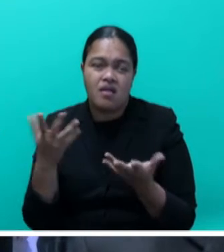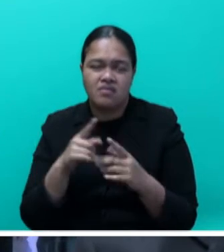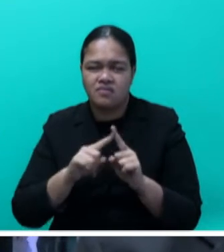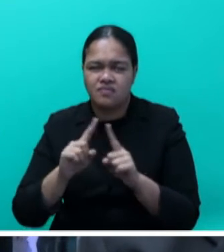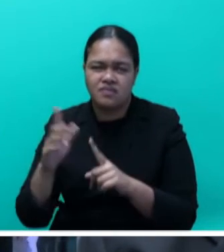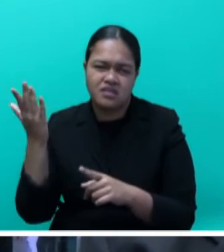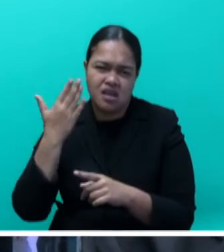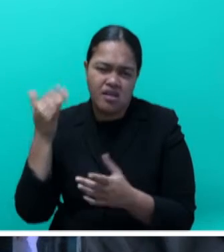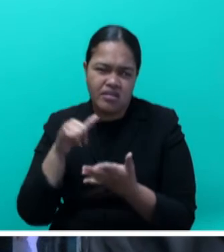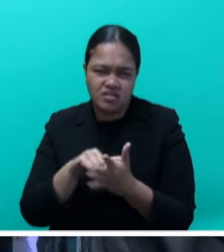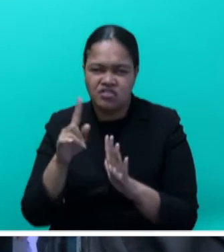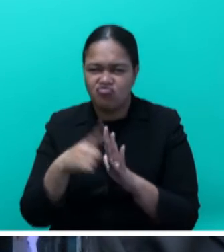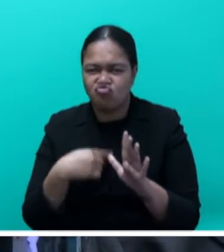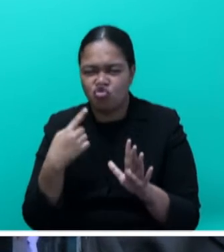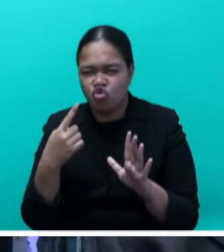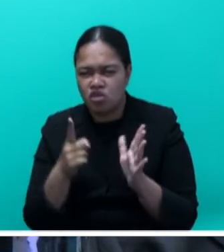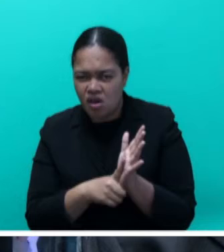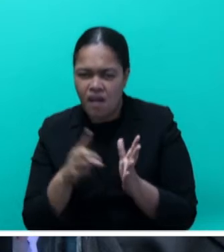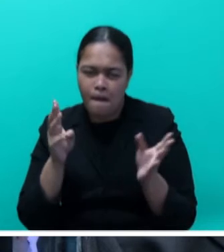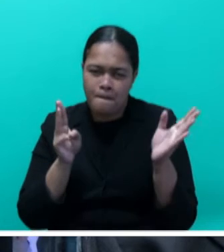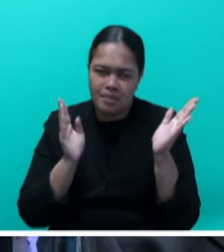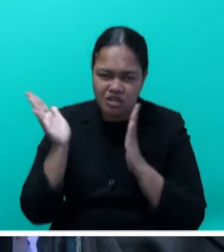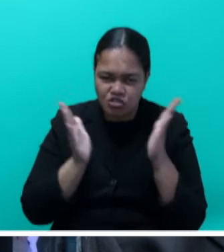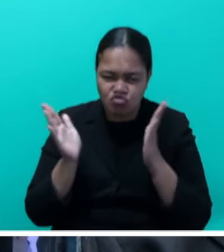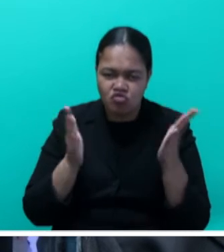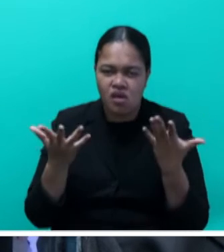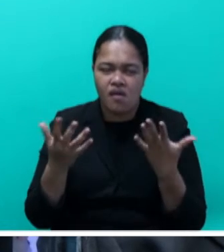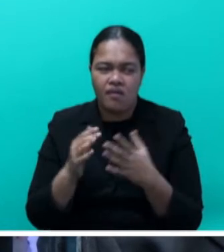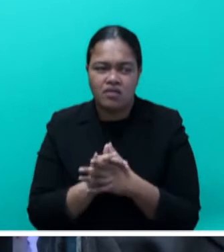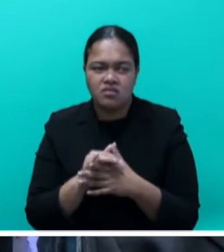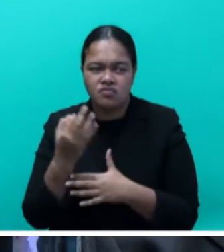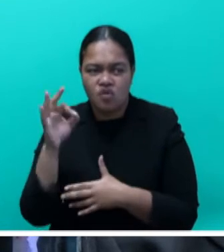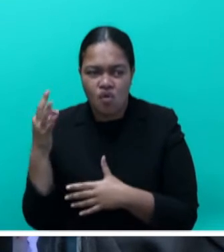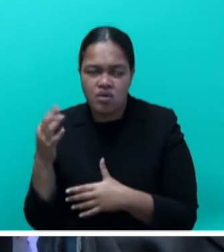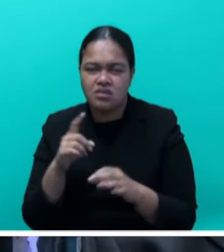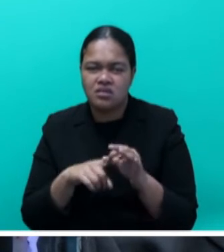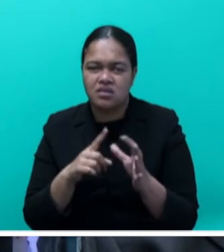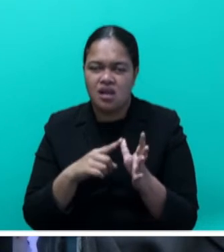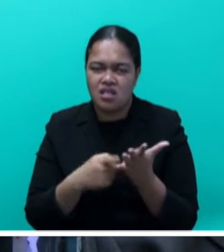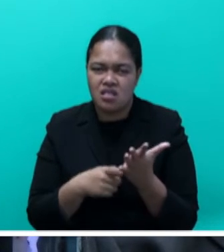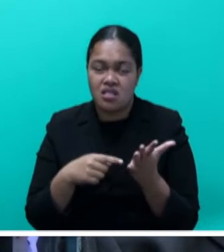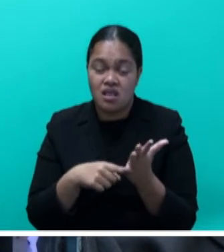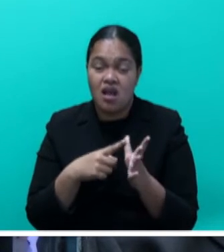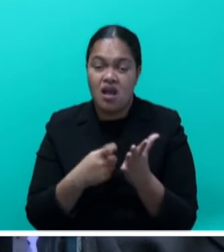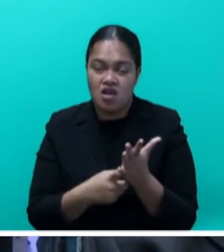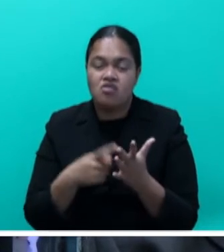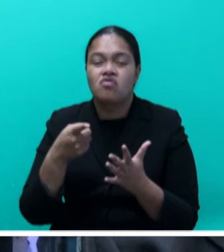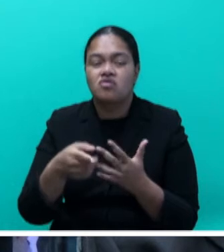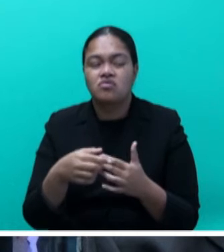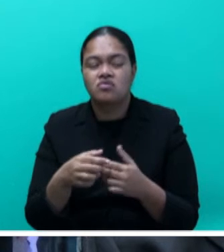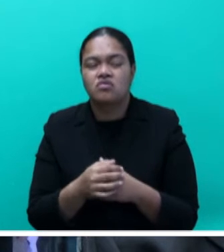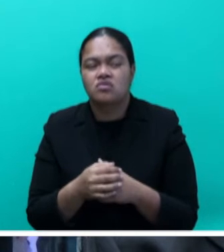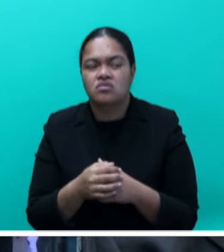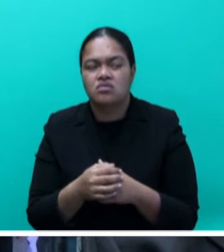Airlines, JL, Malaysian, Qantas, Qatar, Royal Air Maroc, Royal